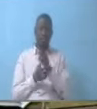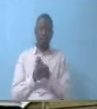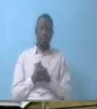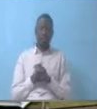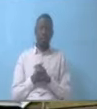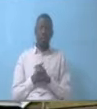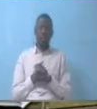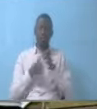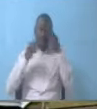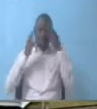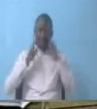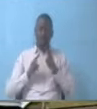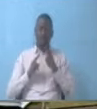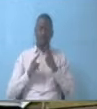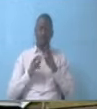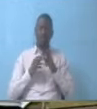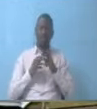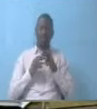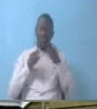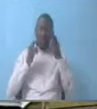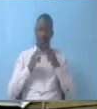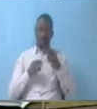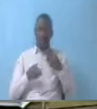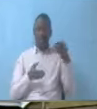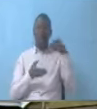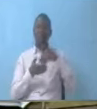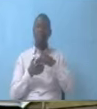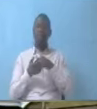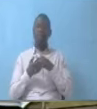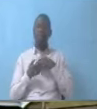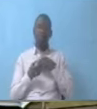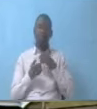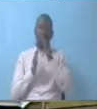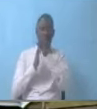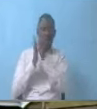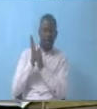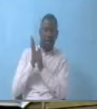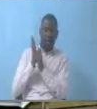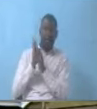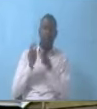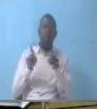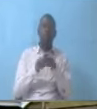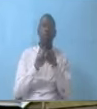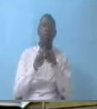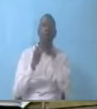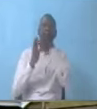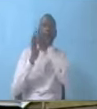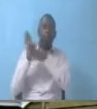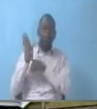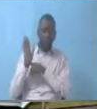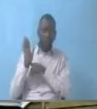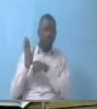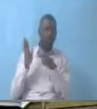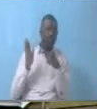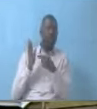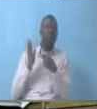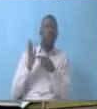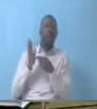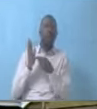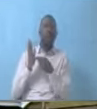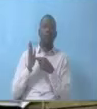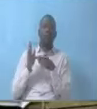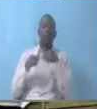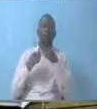Let me remind you. The council came with an agenda. Council will know action ben inerek. With a program. I tell you. The